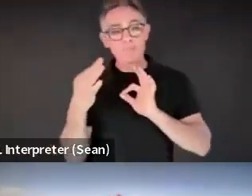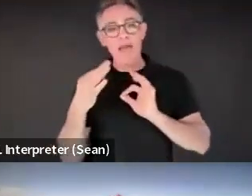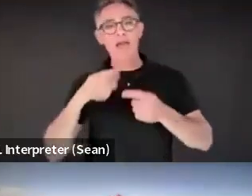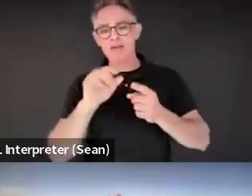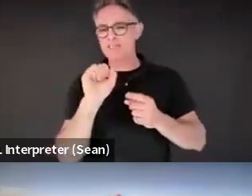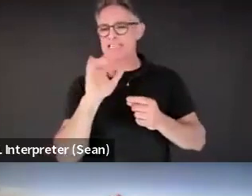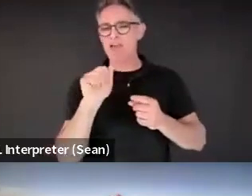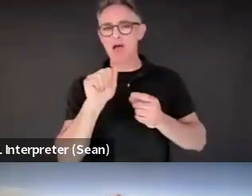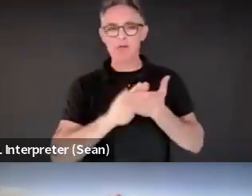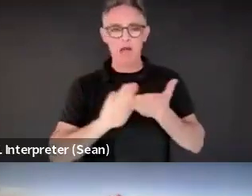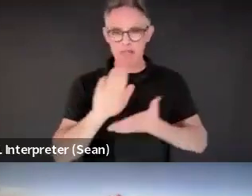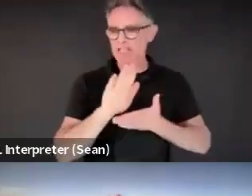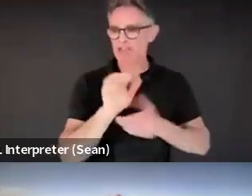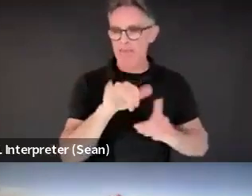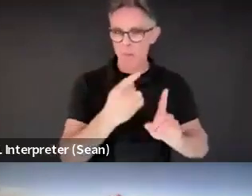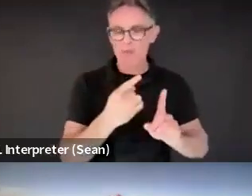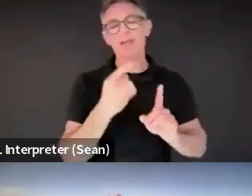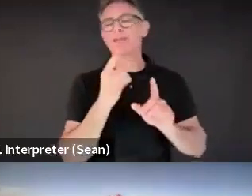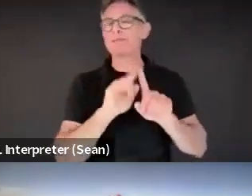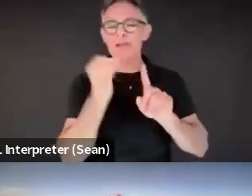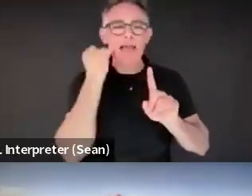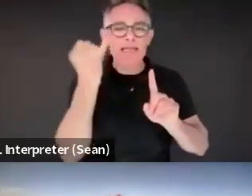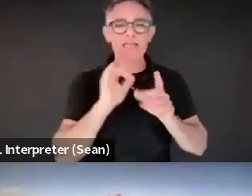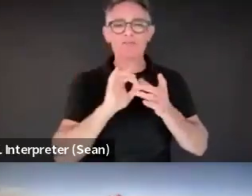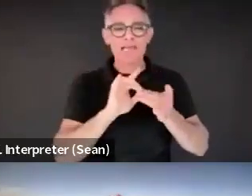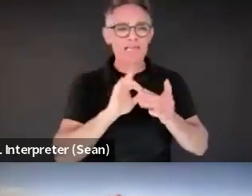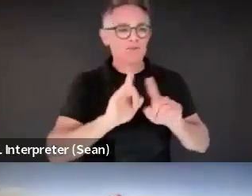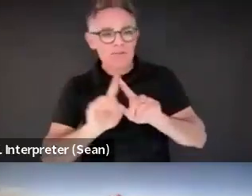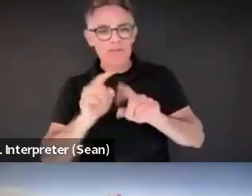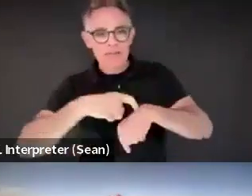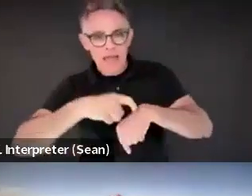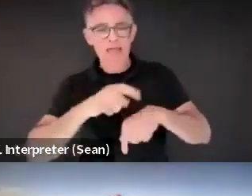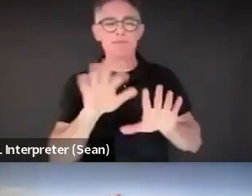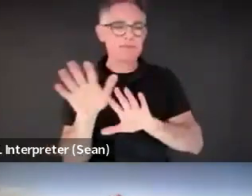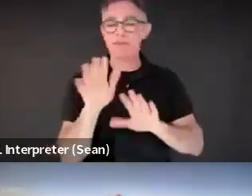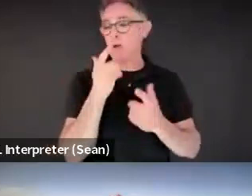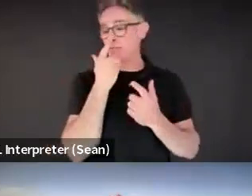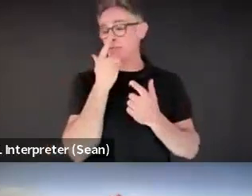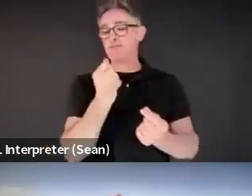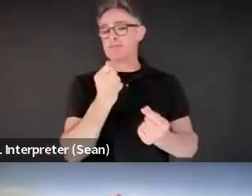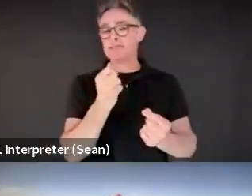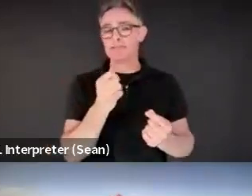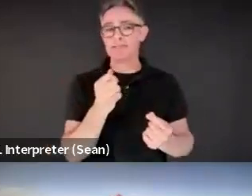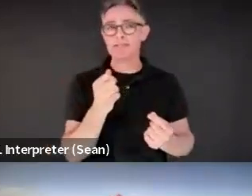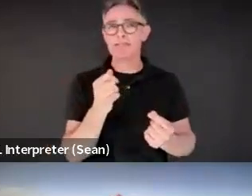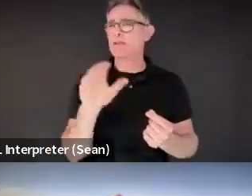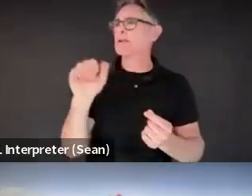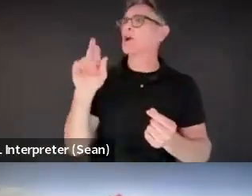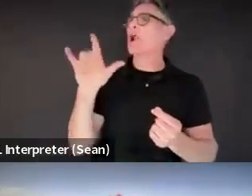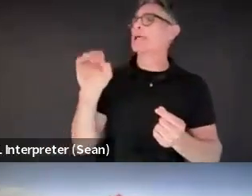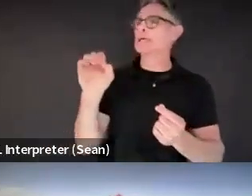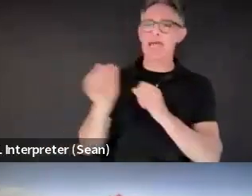College one and some ideas about different times and things like that. And so very interested in Carly sent me that one.